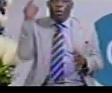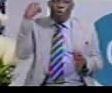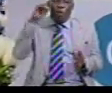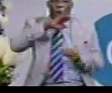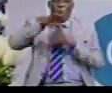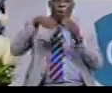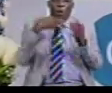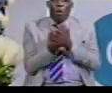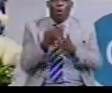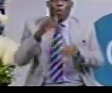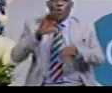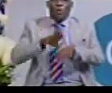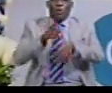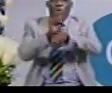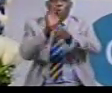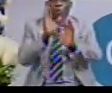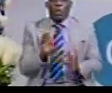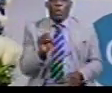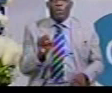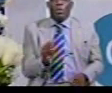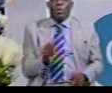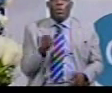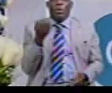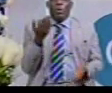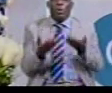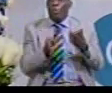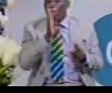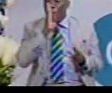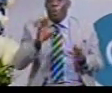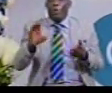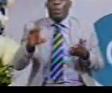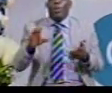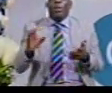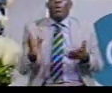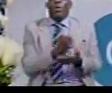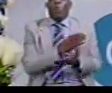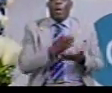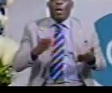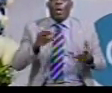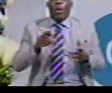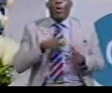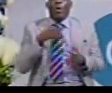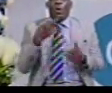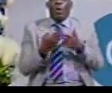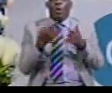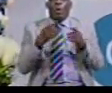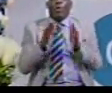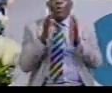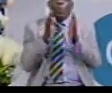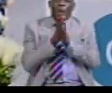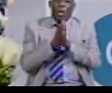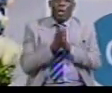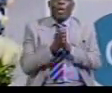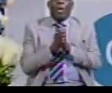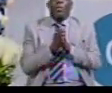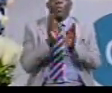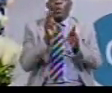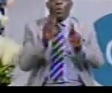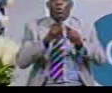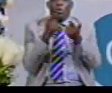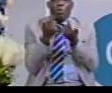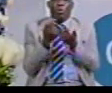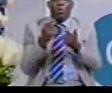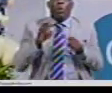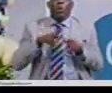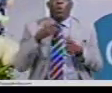Pour tous les ouvriers de l'église. Whether you are in the choir, you are in the prayer band, You are an usher in your church. You are all ministers of the